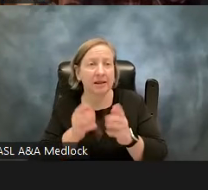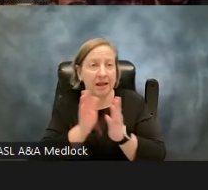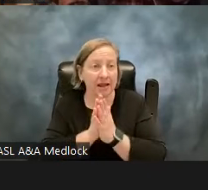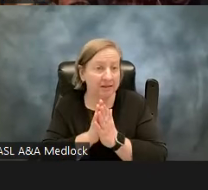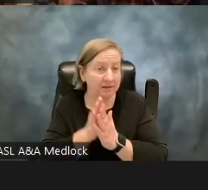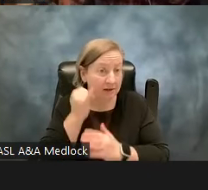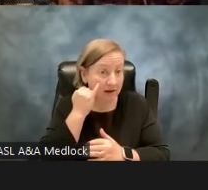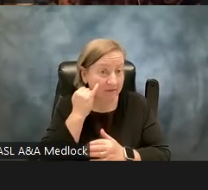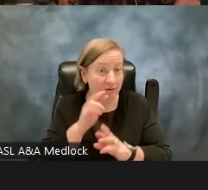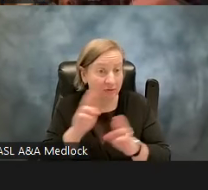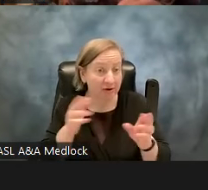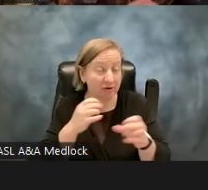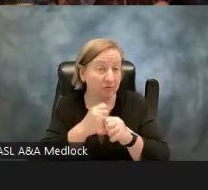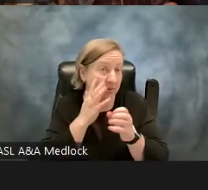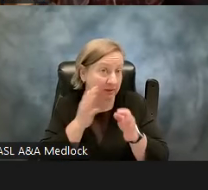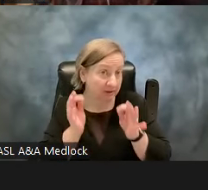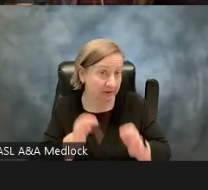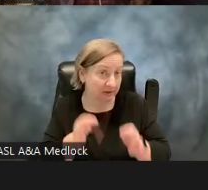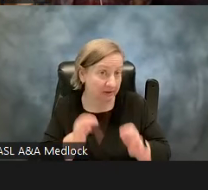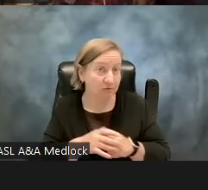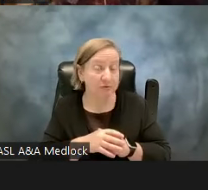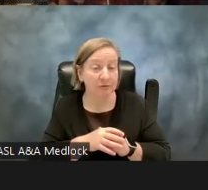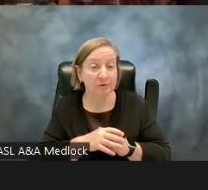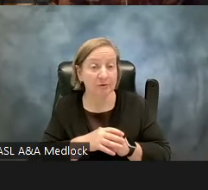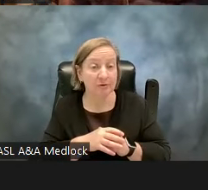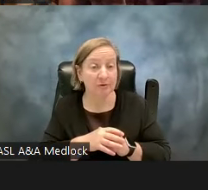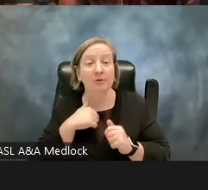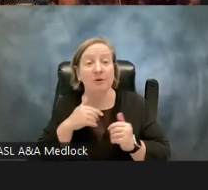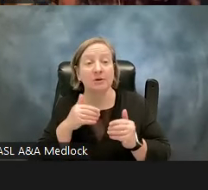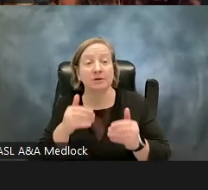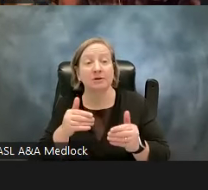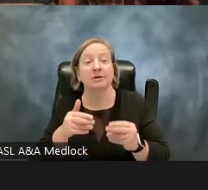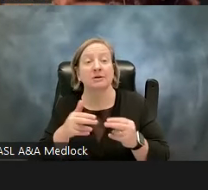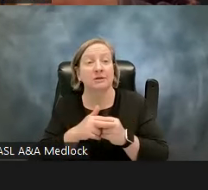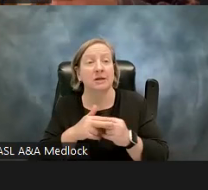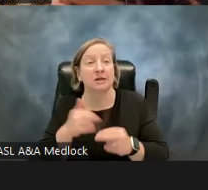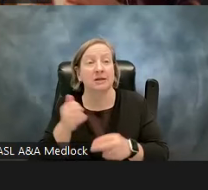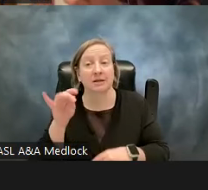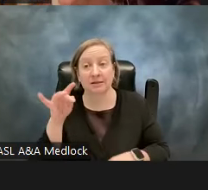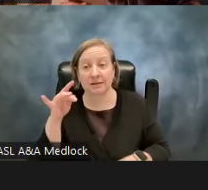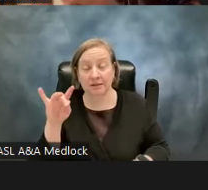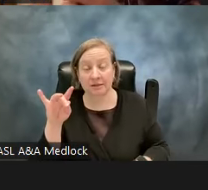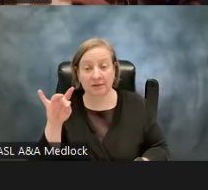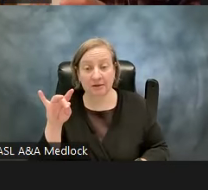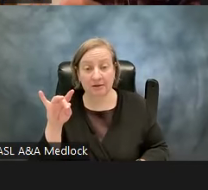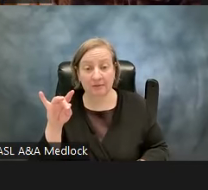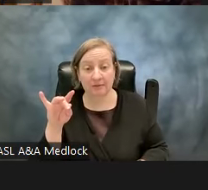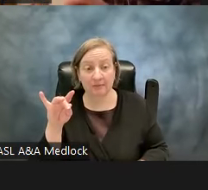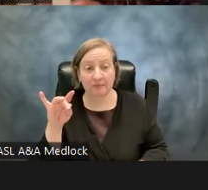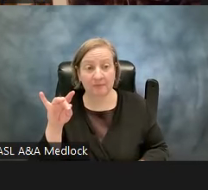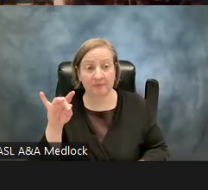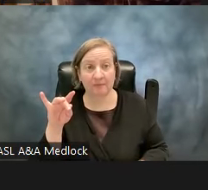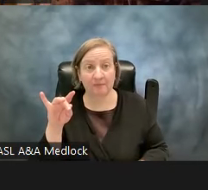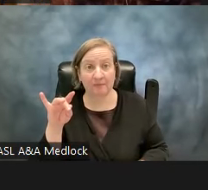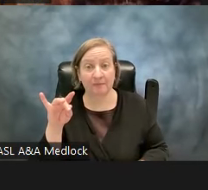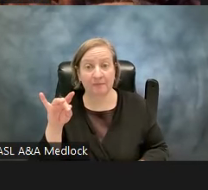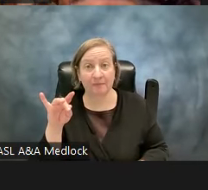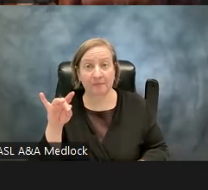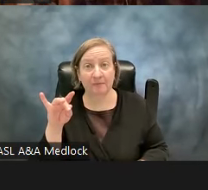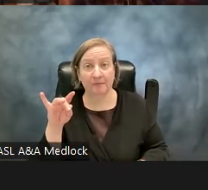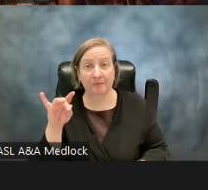they are ready to make a decision. We go to slide 18. We ask members of